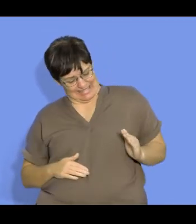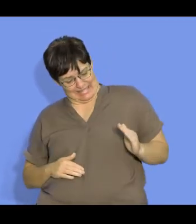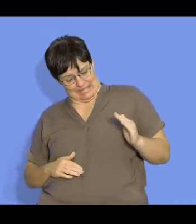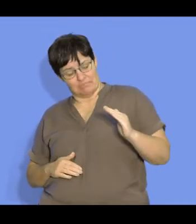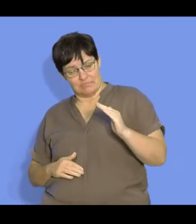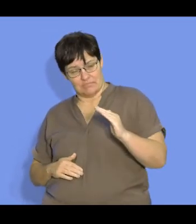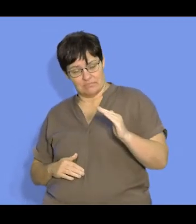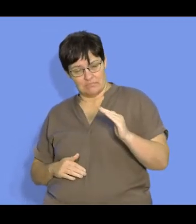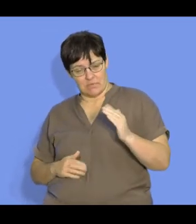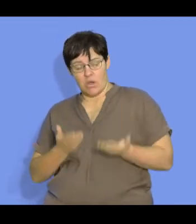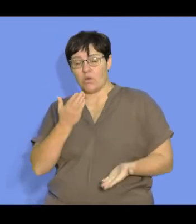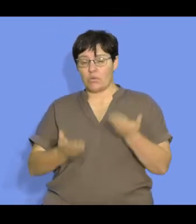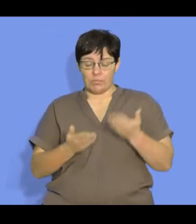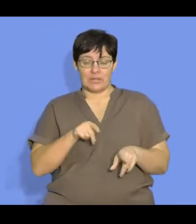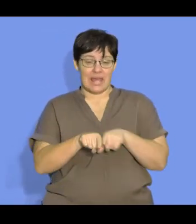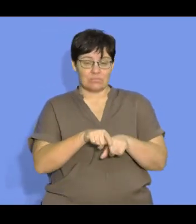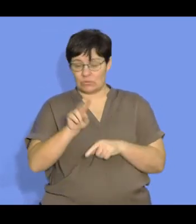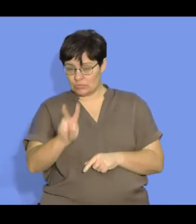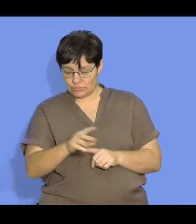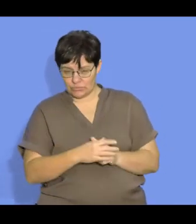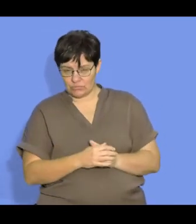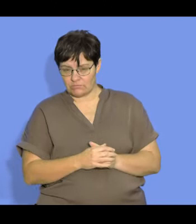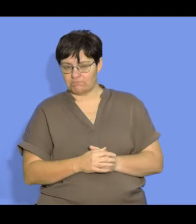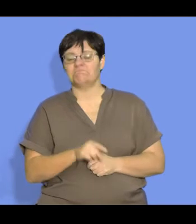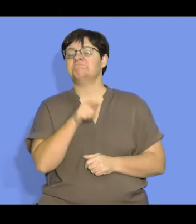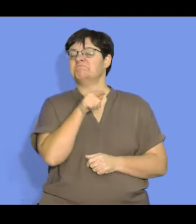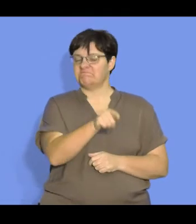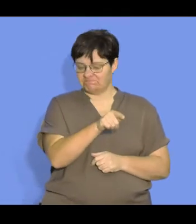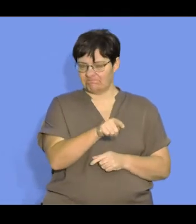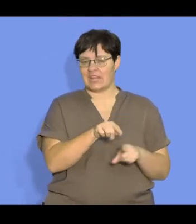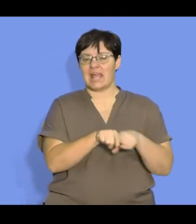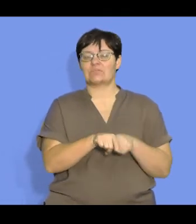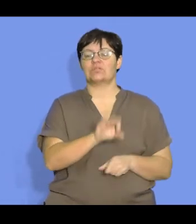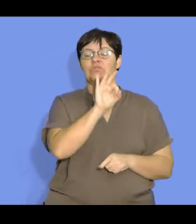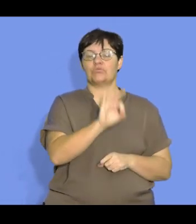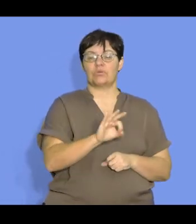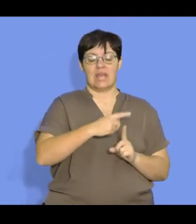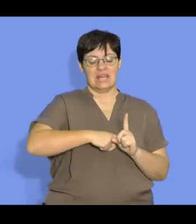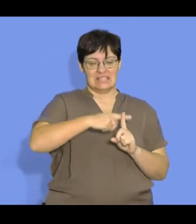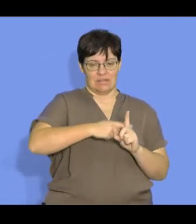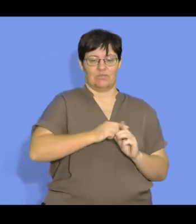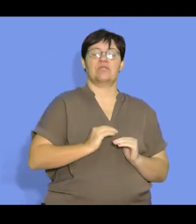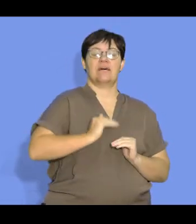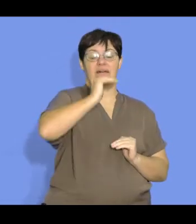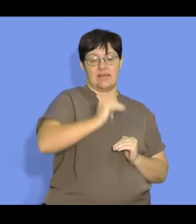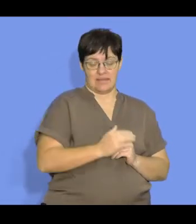the beginning compared to the experiment 2, we can see the experiment 3